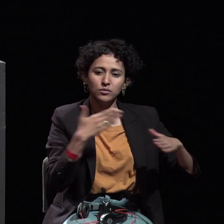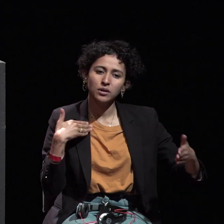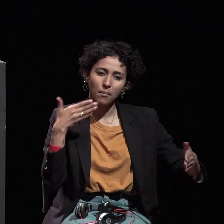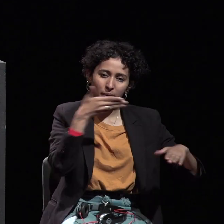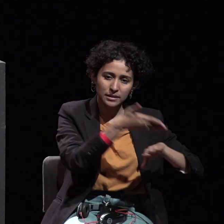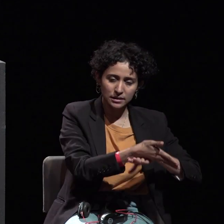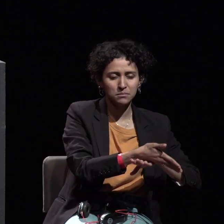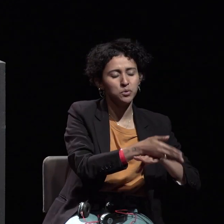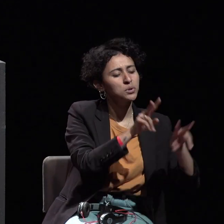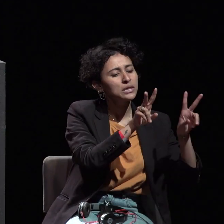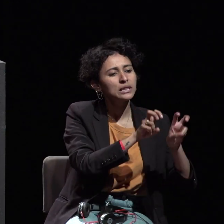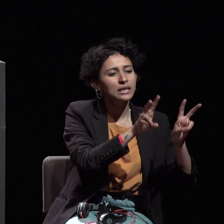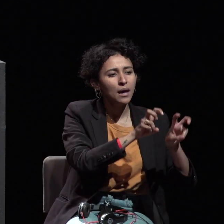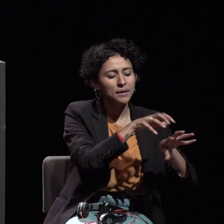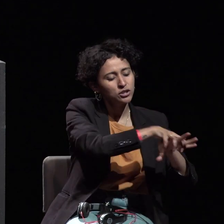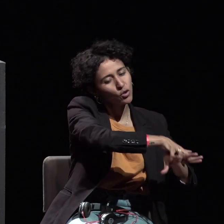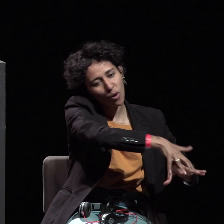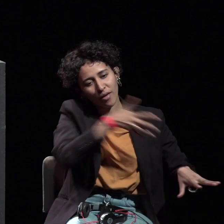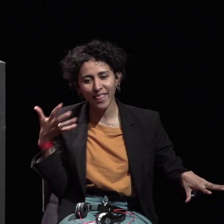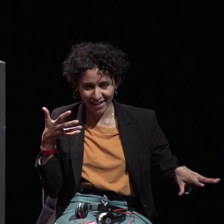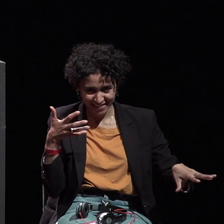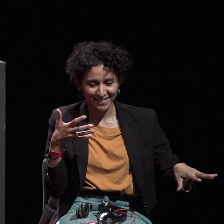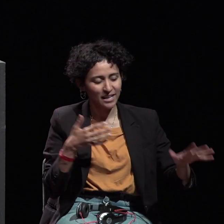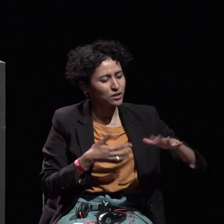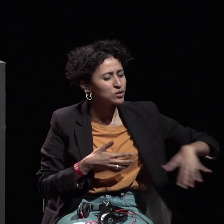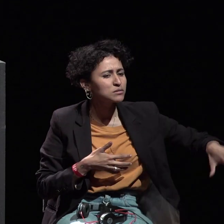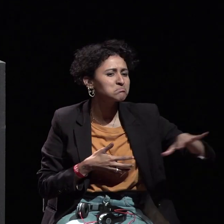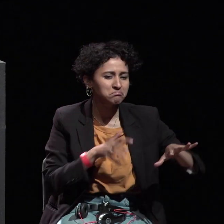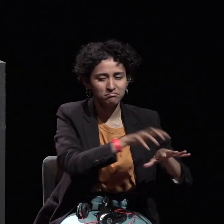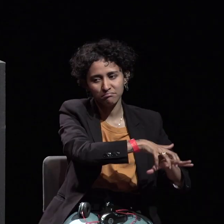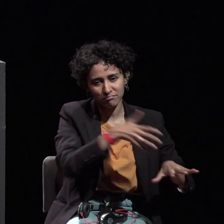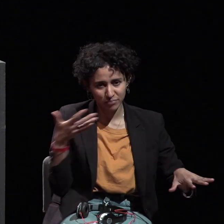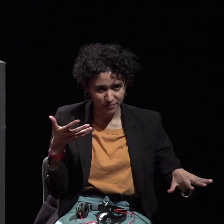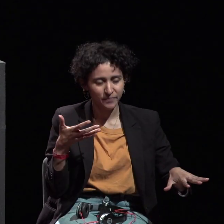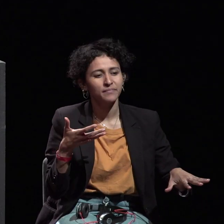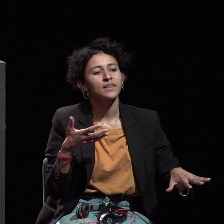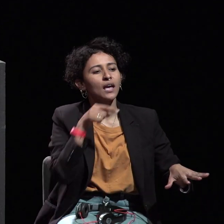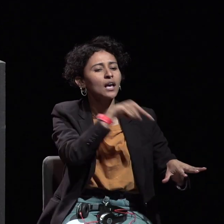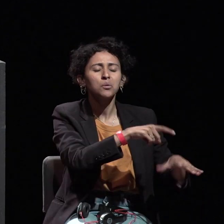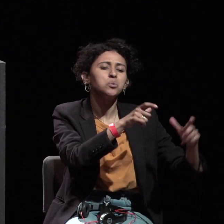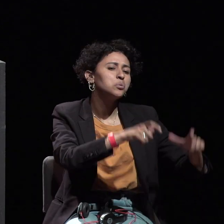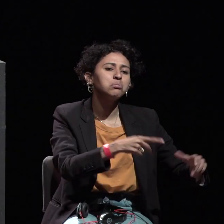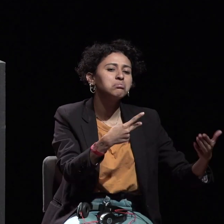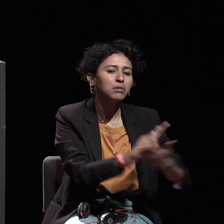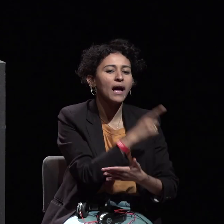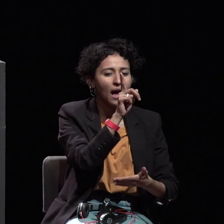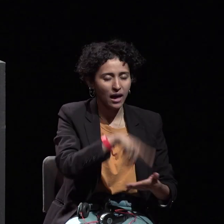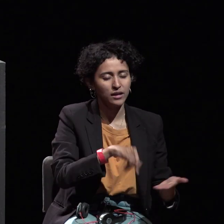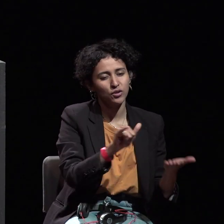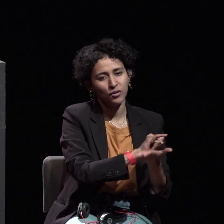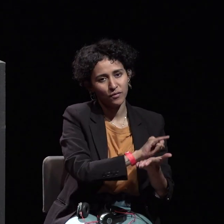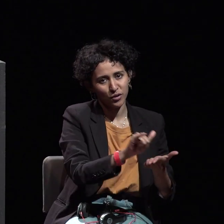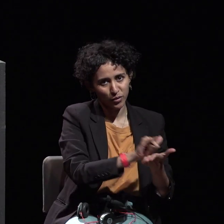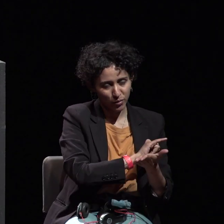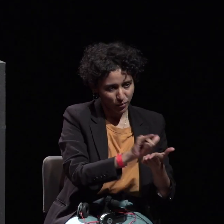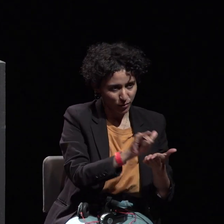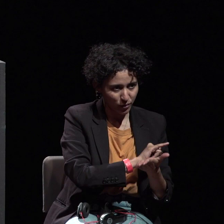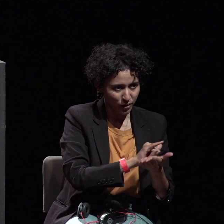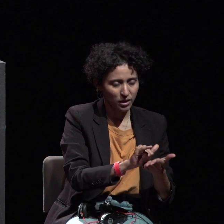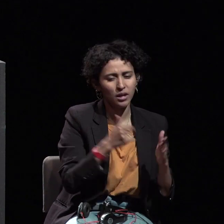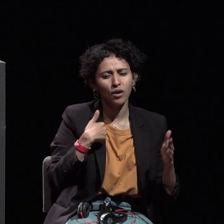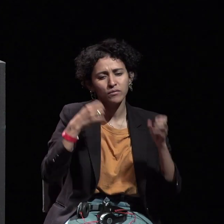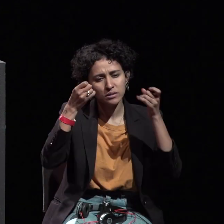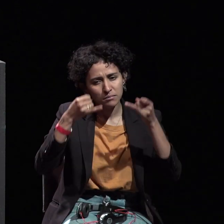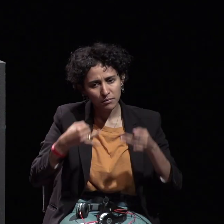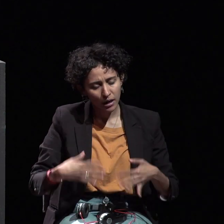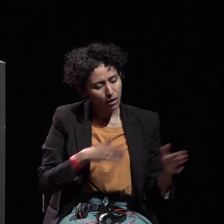Decolonize This Place, or DTP for short. And we're based in New York City. Specifically, I'm going to provide a chronological narrative